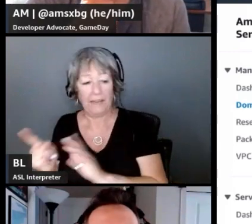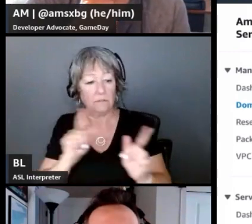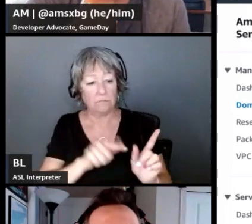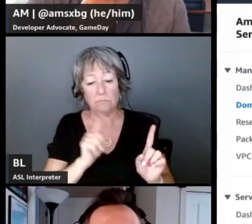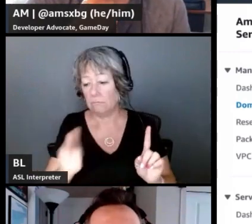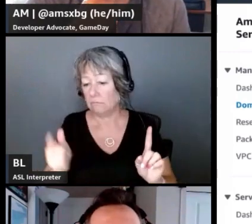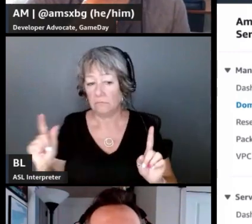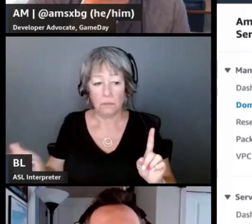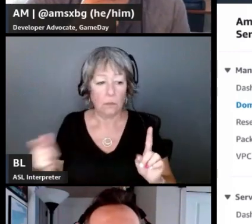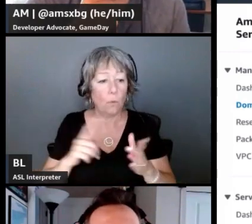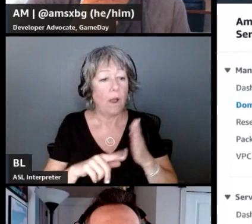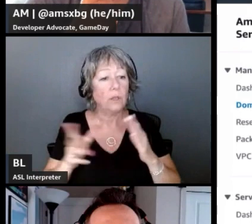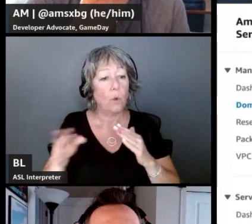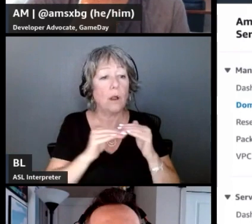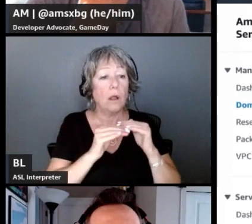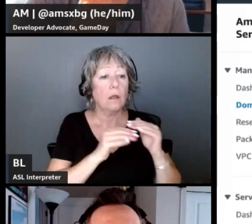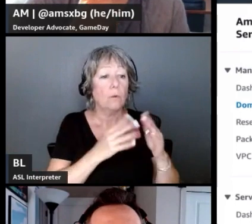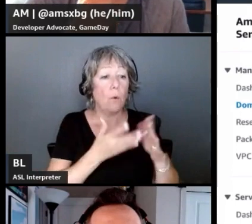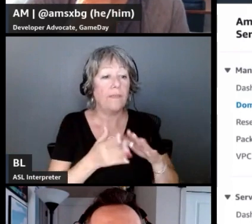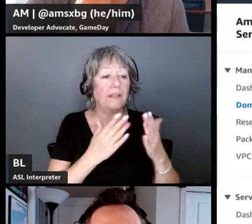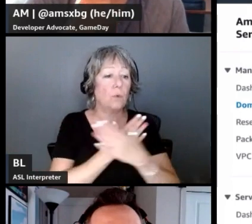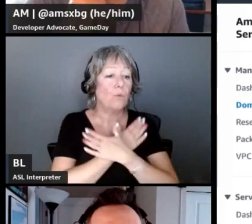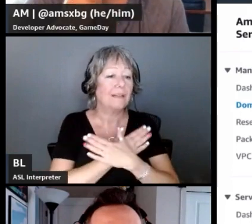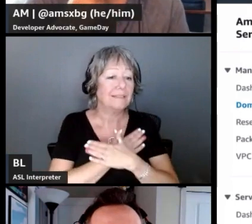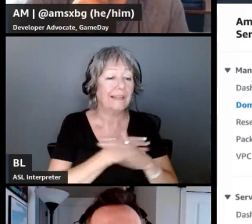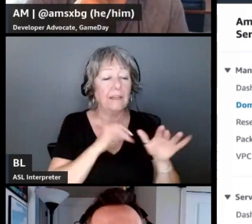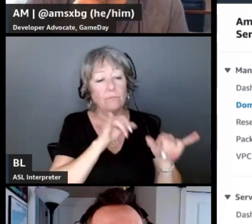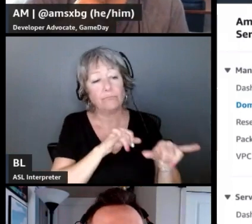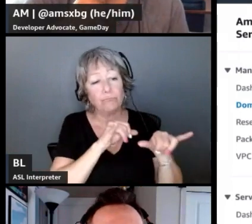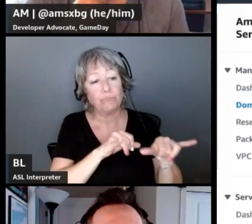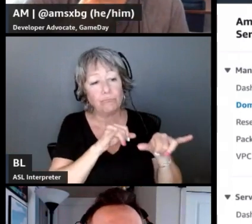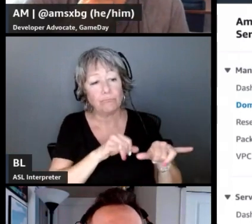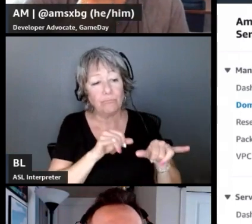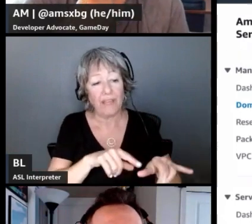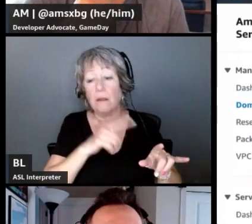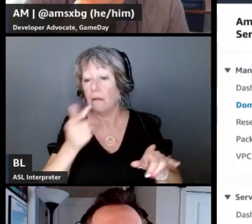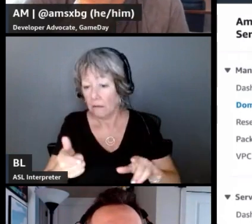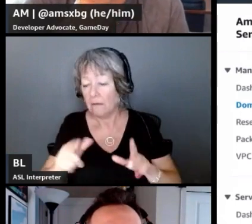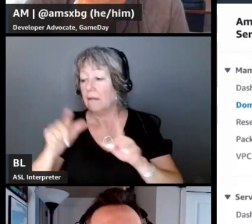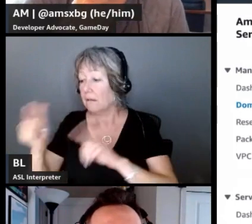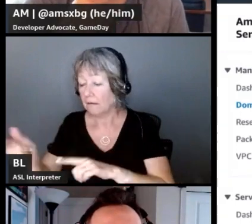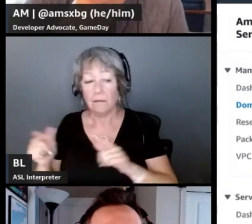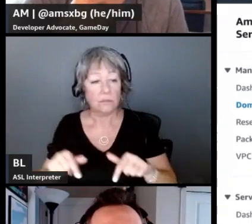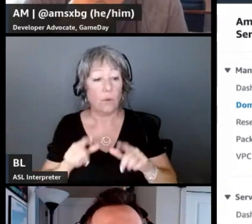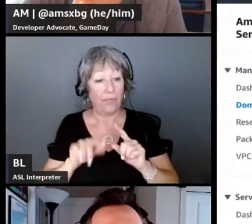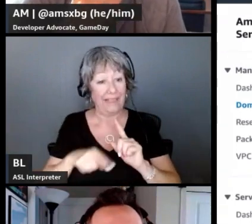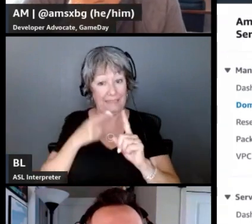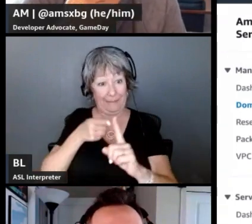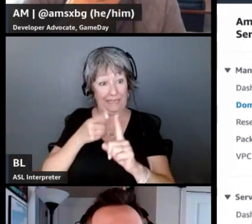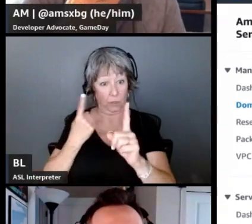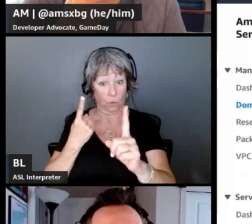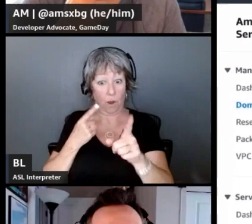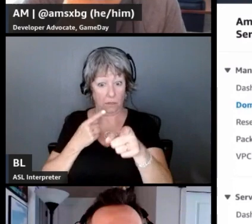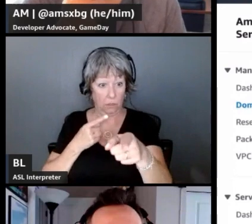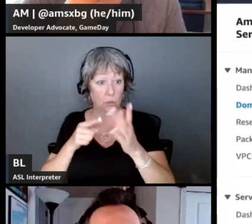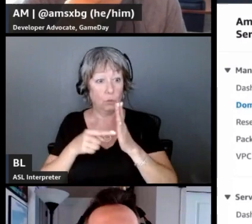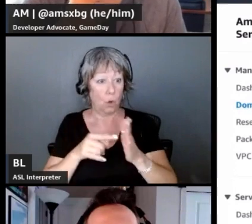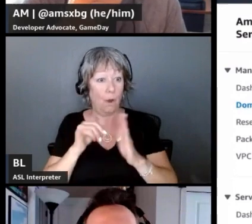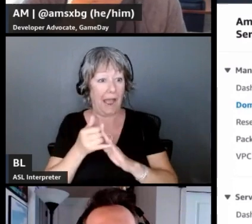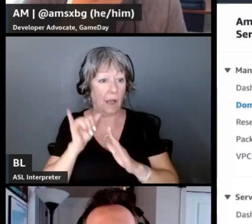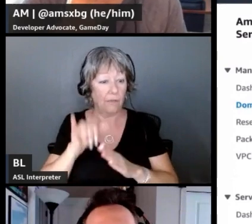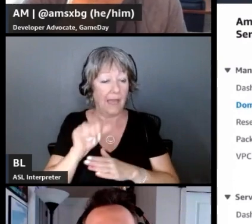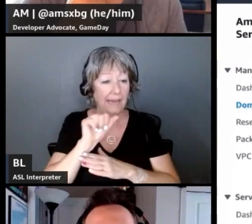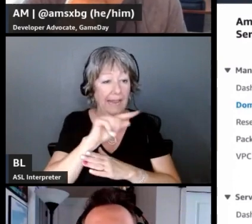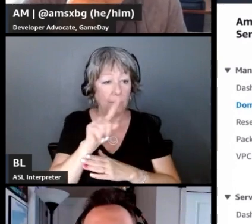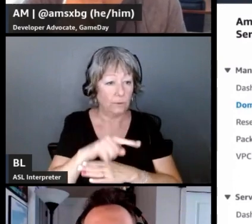query latencies do not necessarily get impacted when these events happen. So this particular one shows how this AZ rotation is happening, right? So you